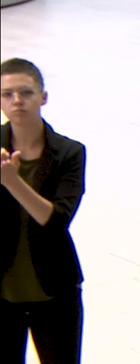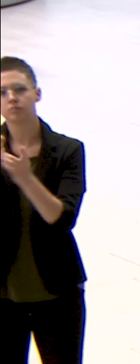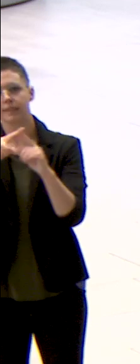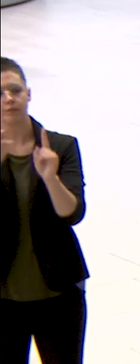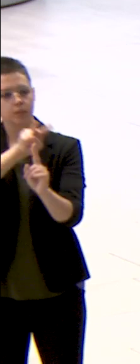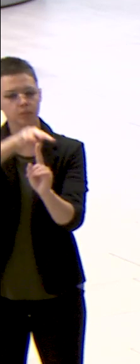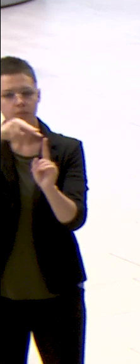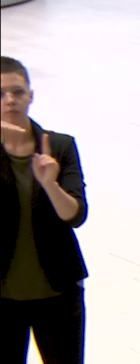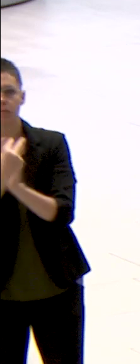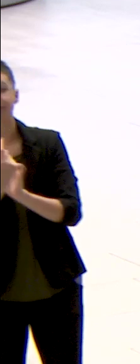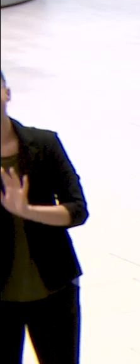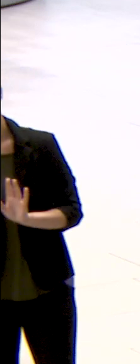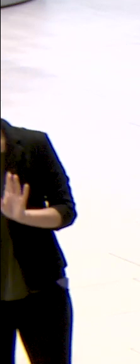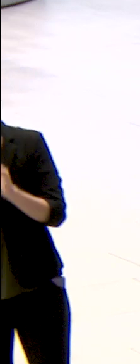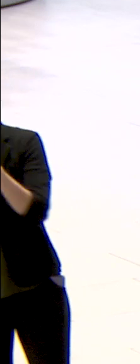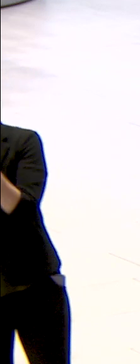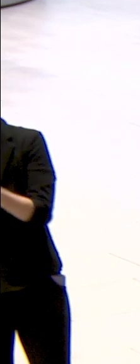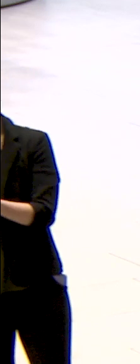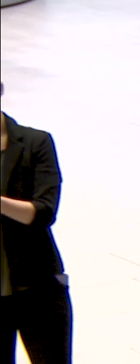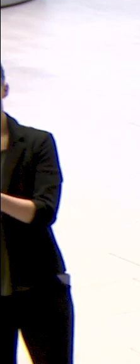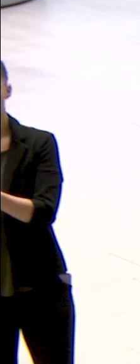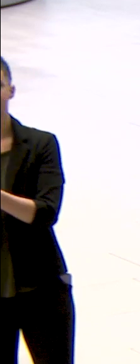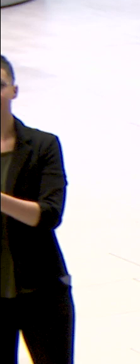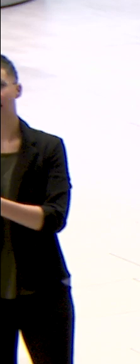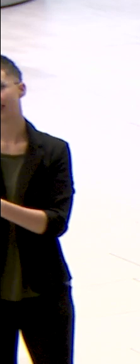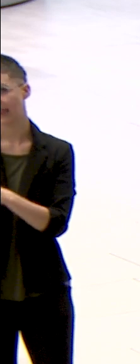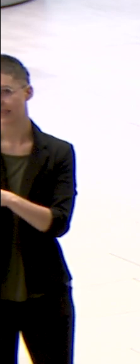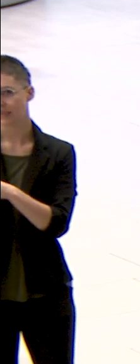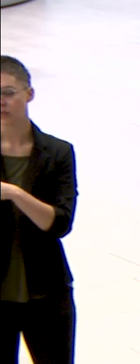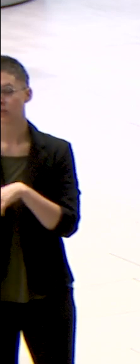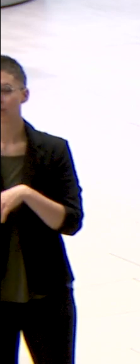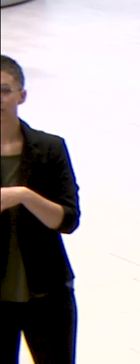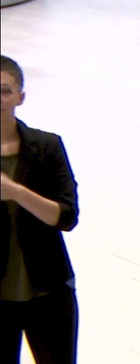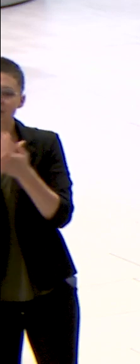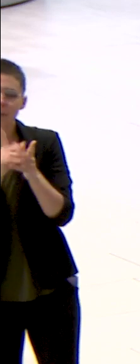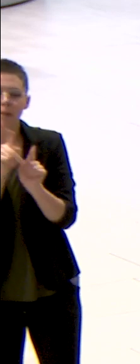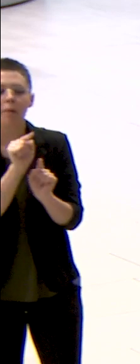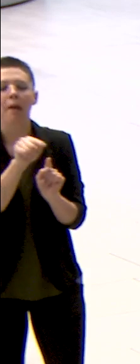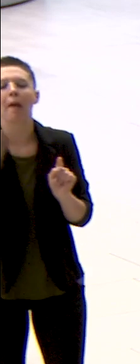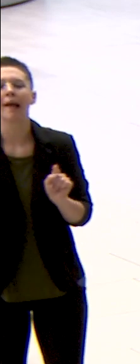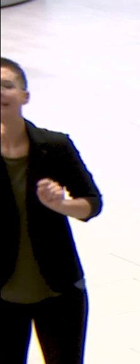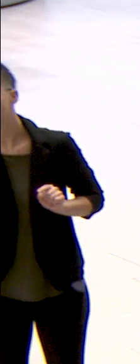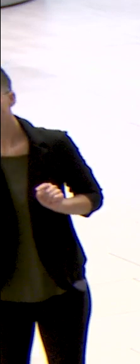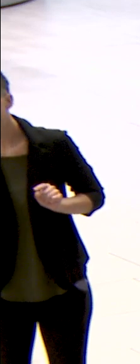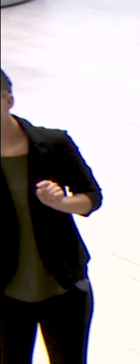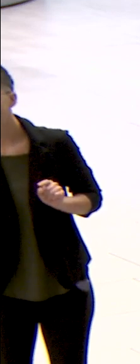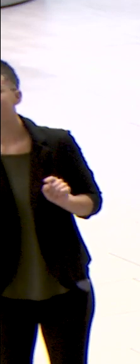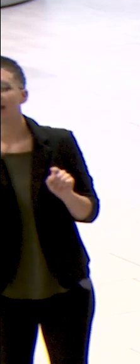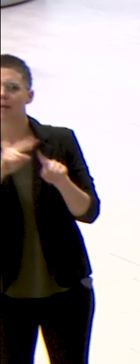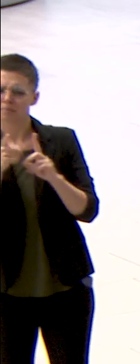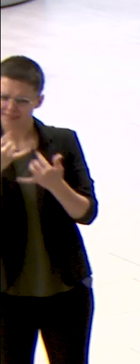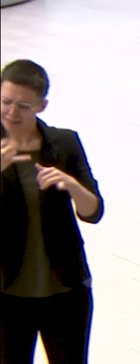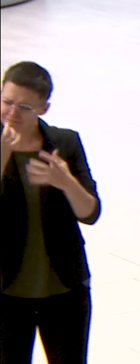perspective. You know, our team is like 95% Latino. You know, there's the folks here and there that are not, and they're absolutely instrumental to